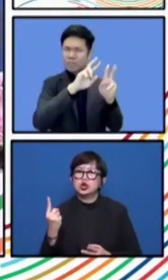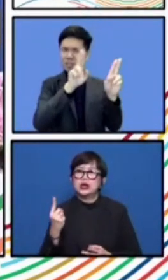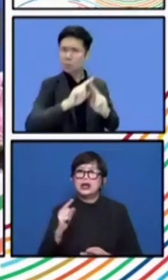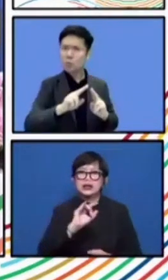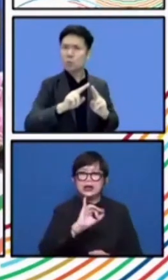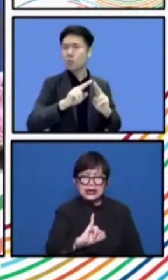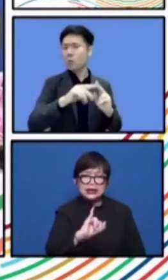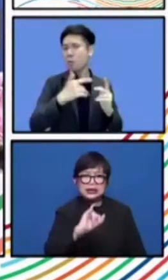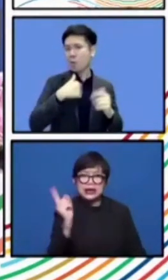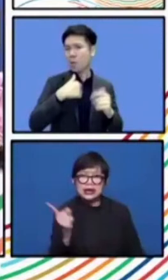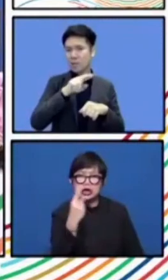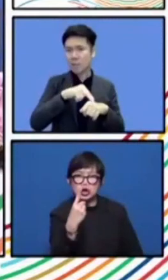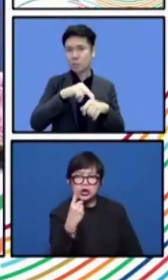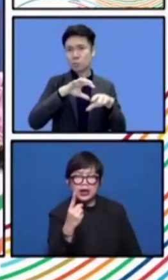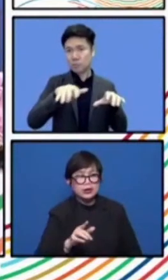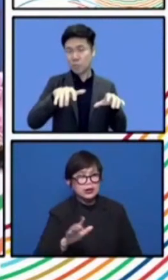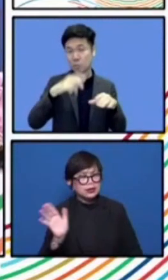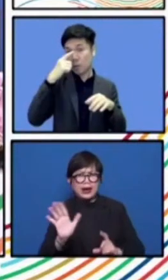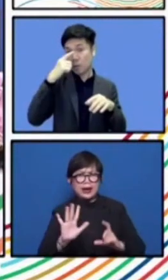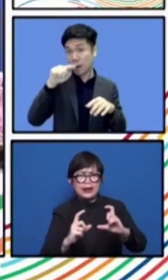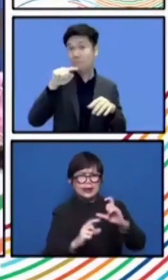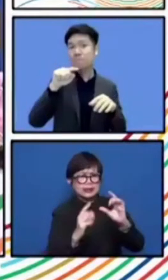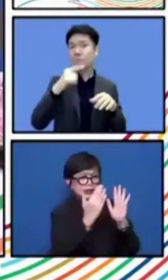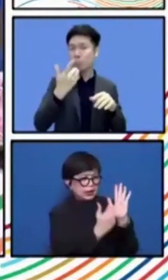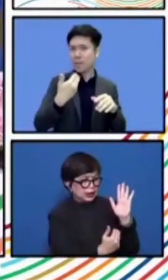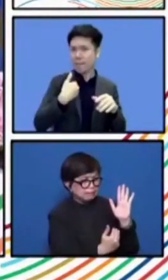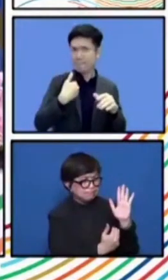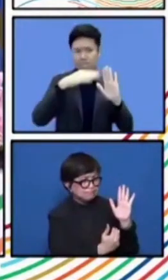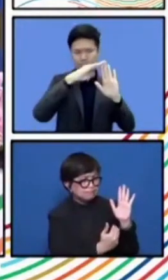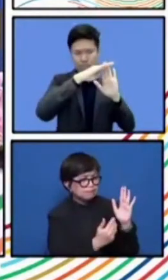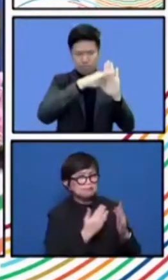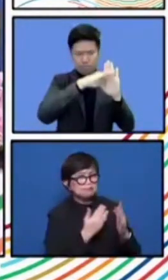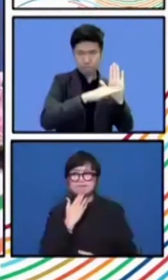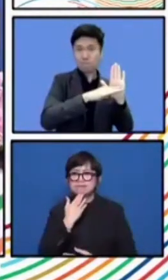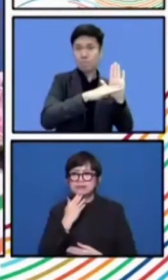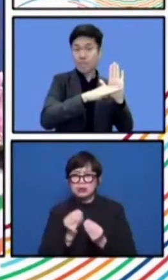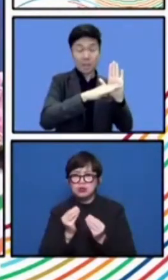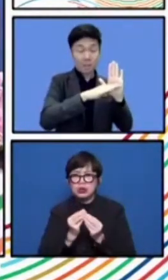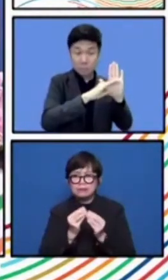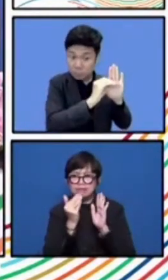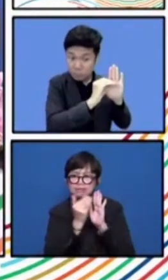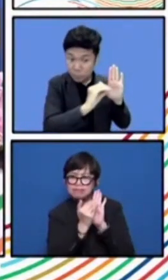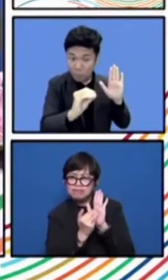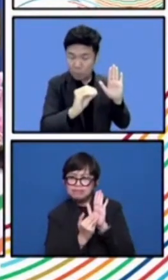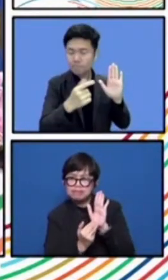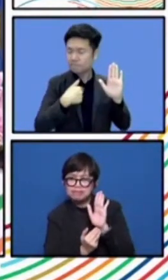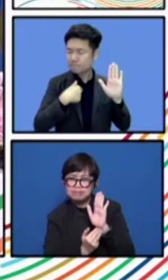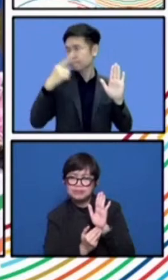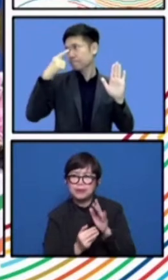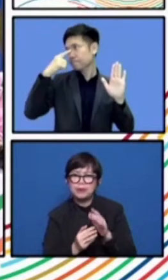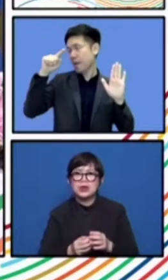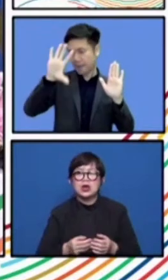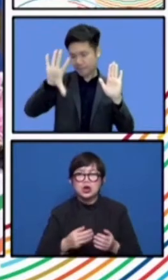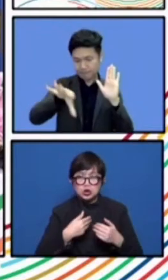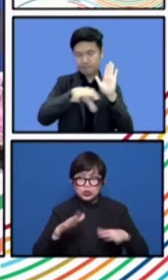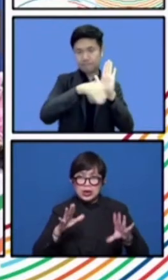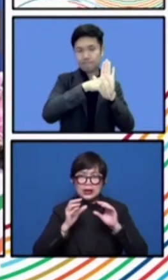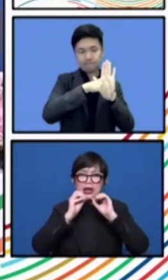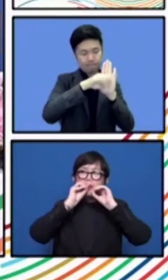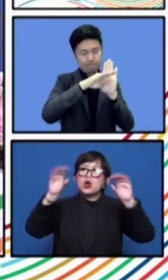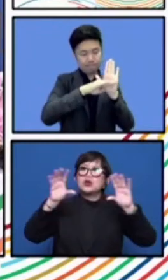have to formulate and adopt our own standards and promote the standards and enforce such accessibility